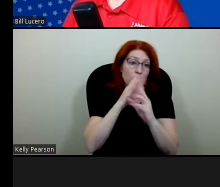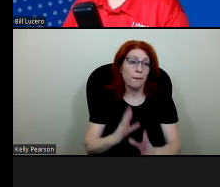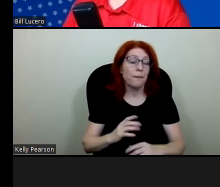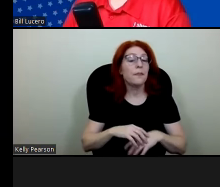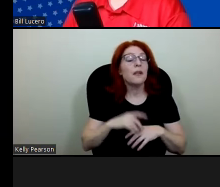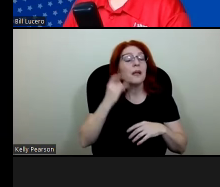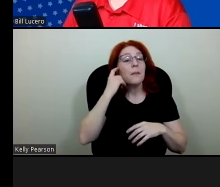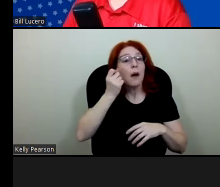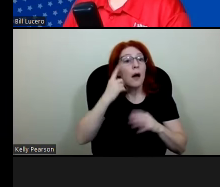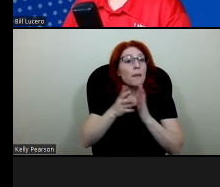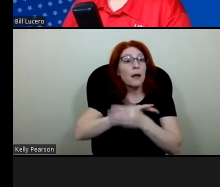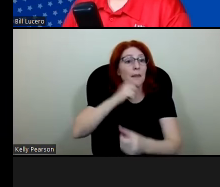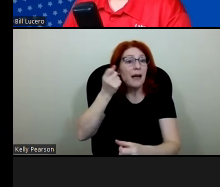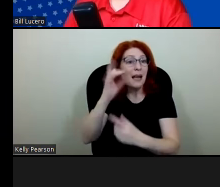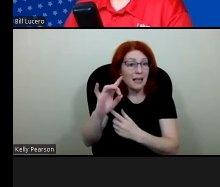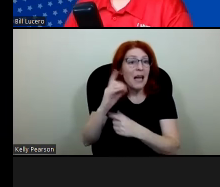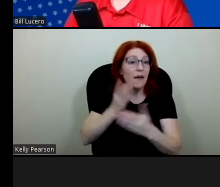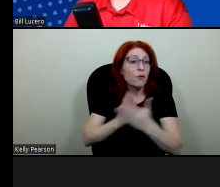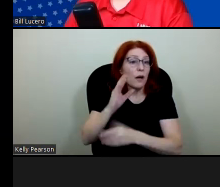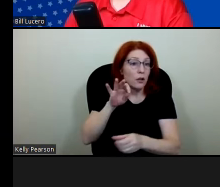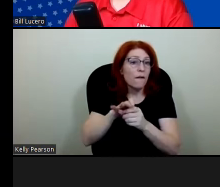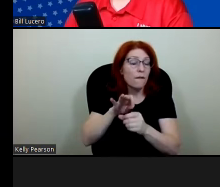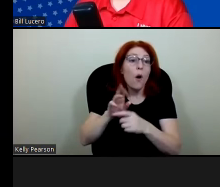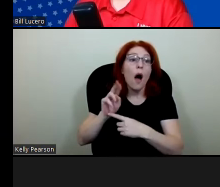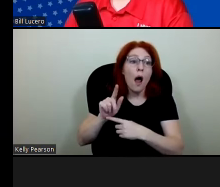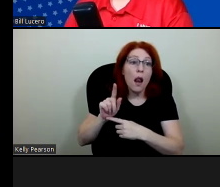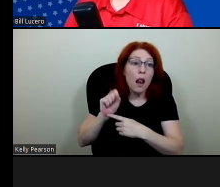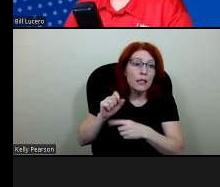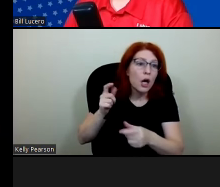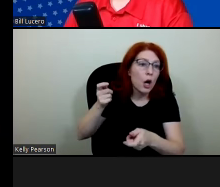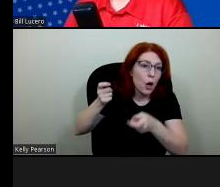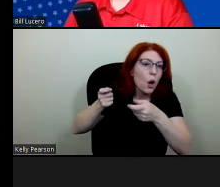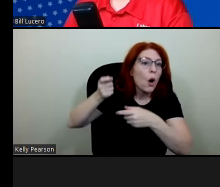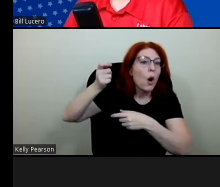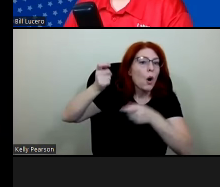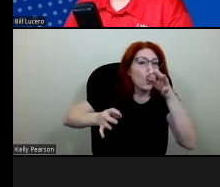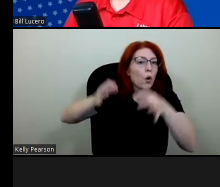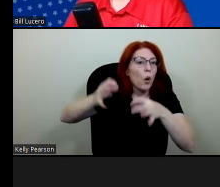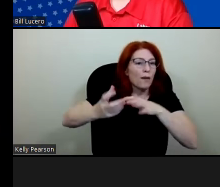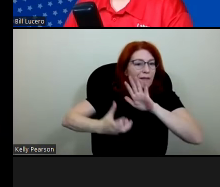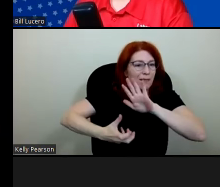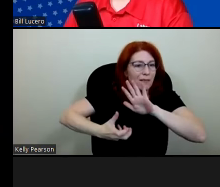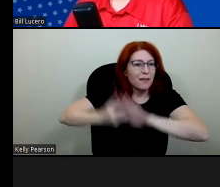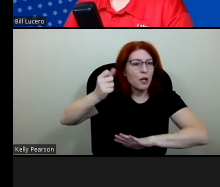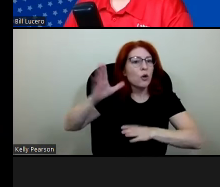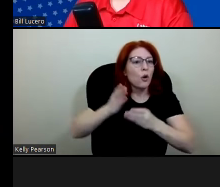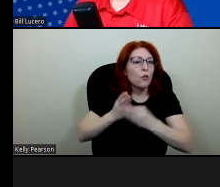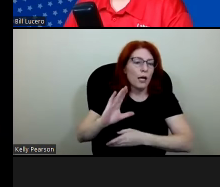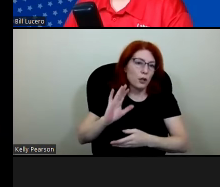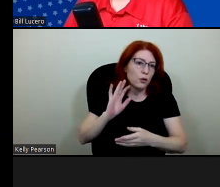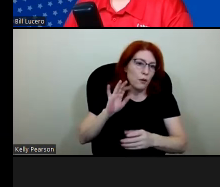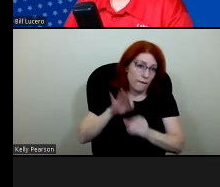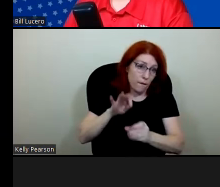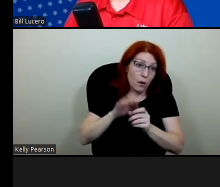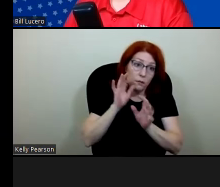turn 18, you have the right to vote unless courts take away your rights to vote. Very important, okay?